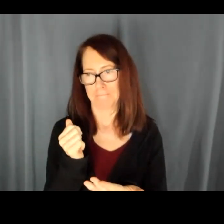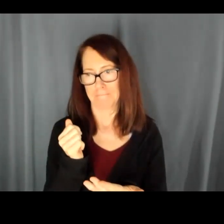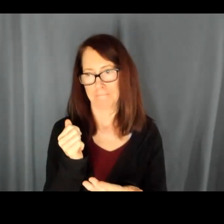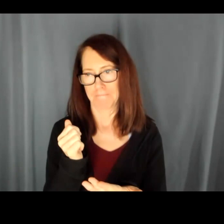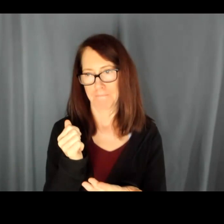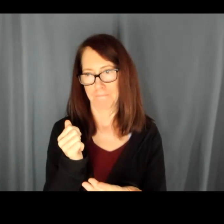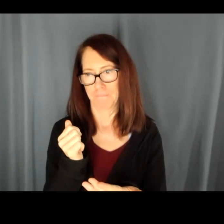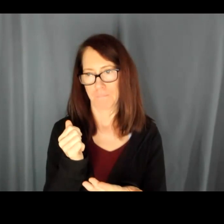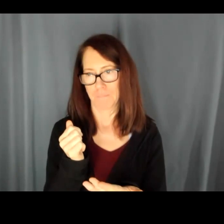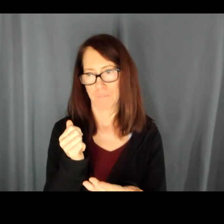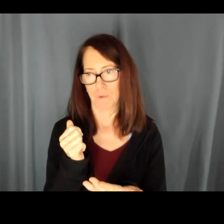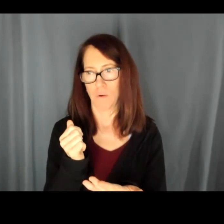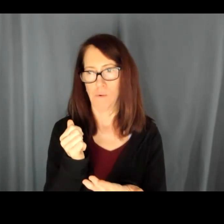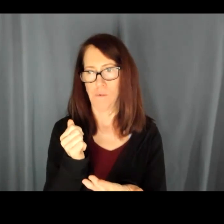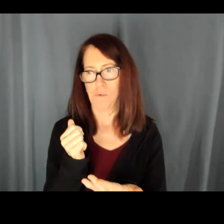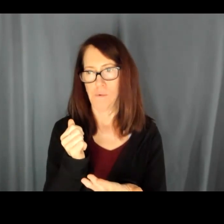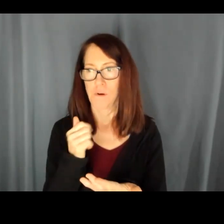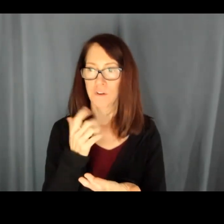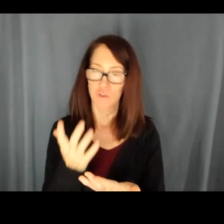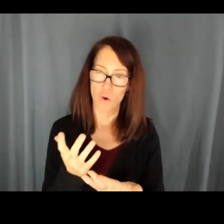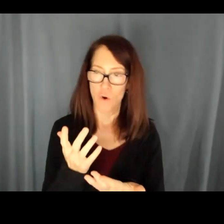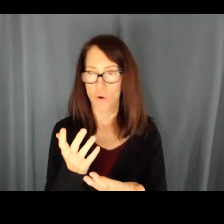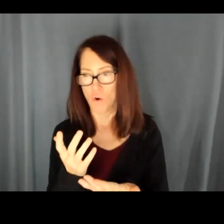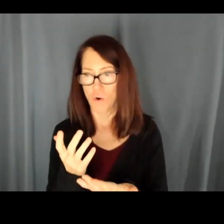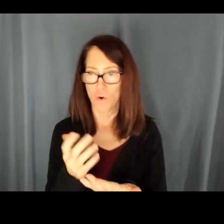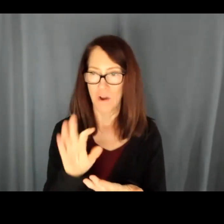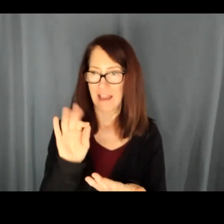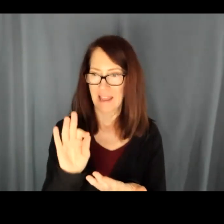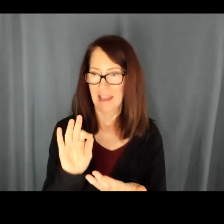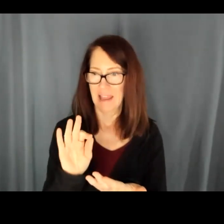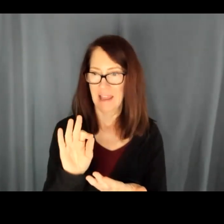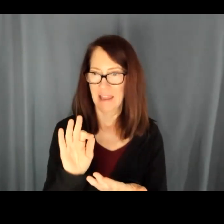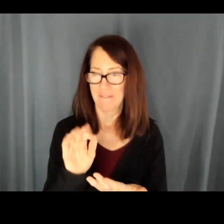So if folks could send me those,